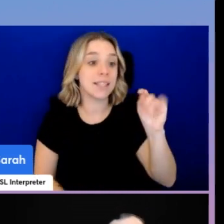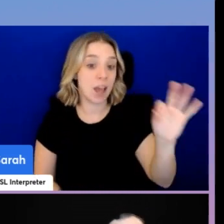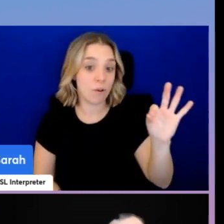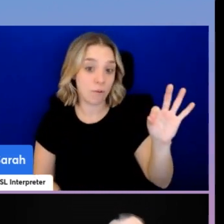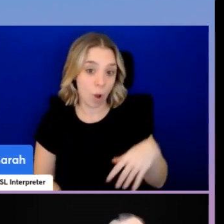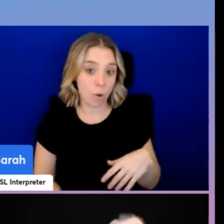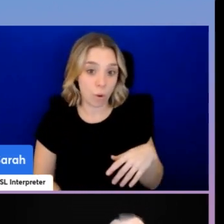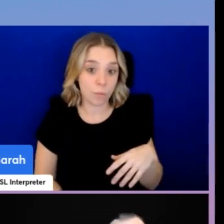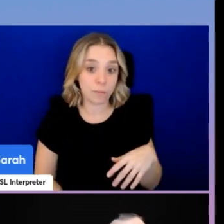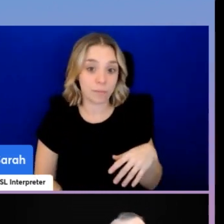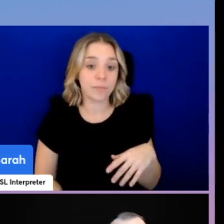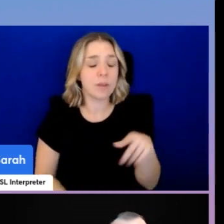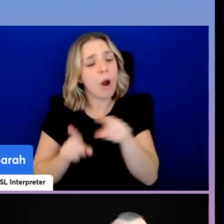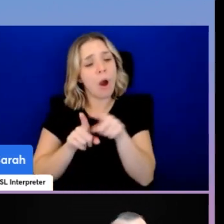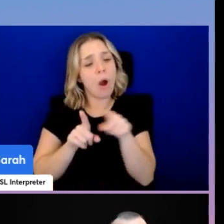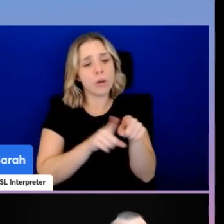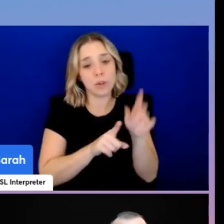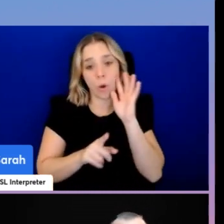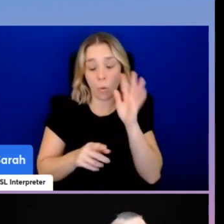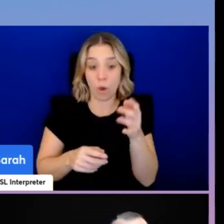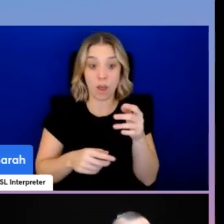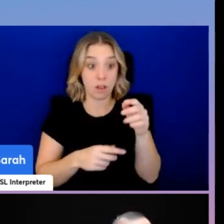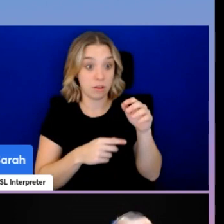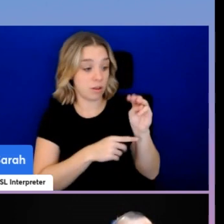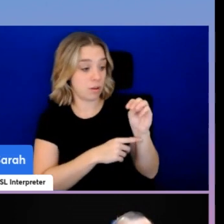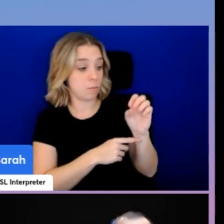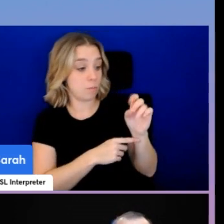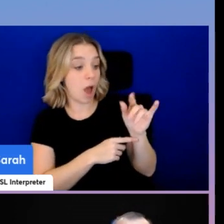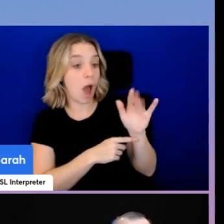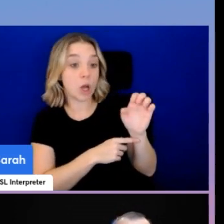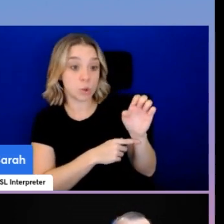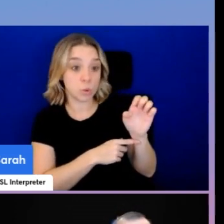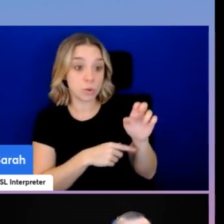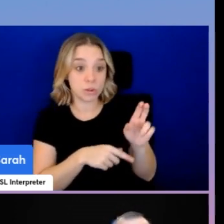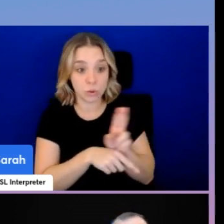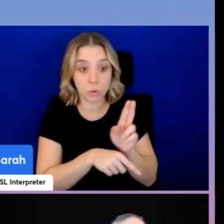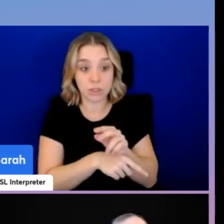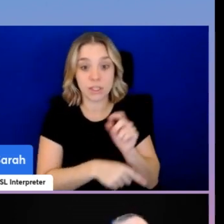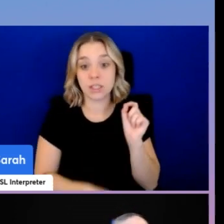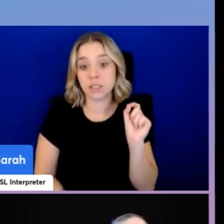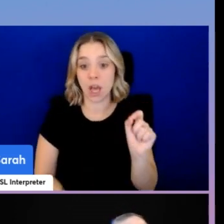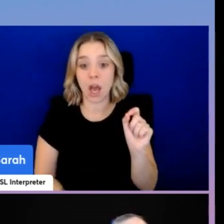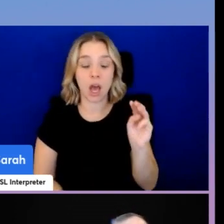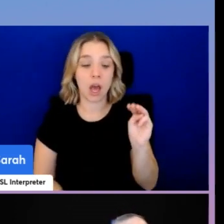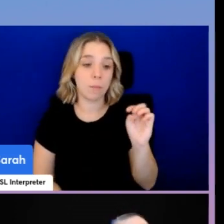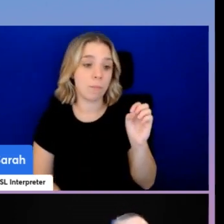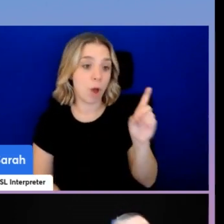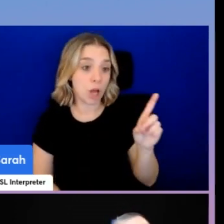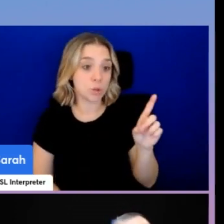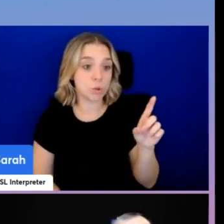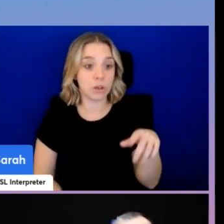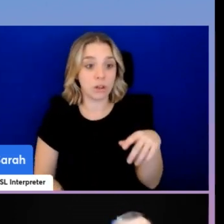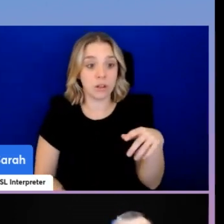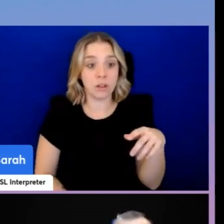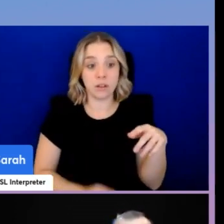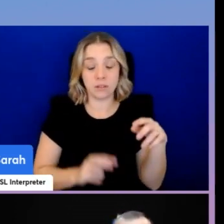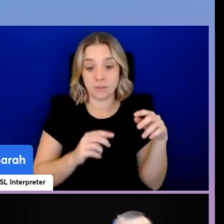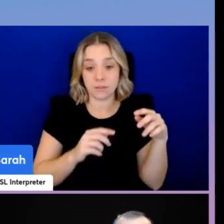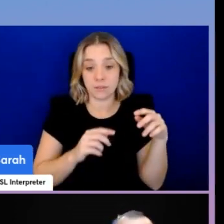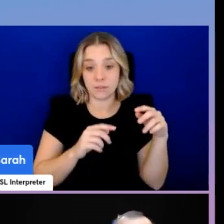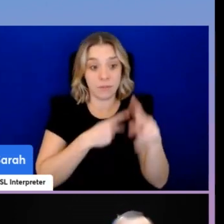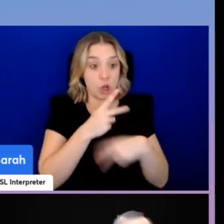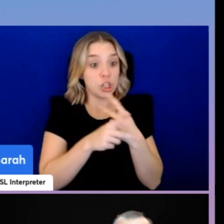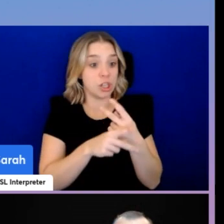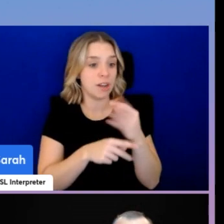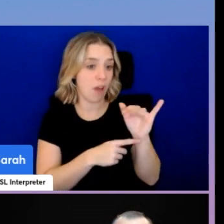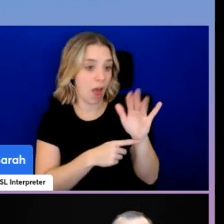it will also take your modules and using a .module-version file will take these